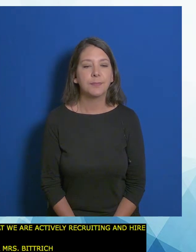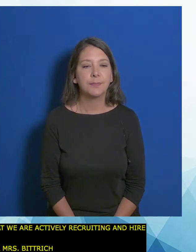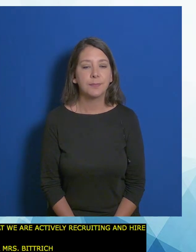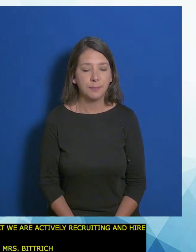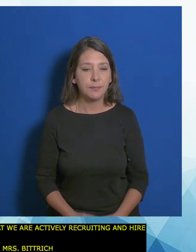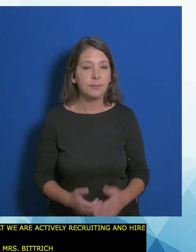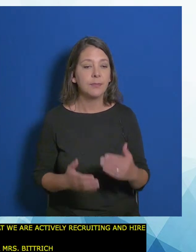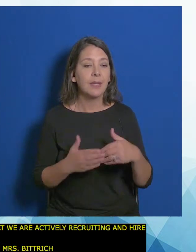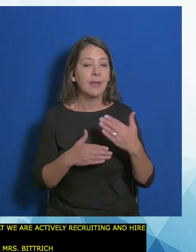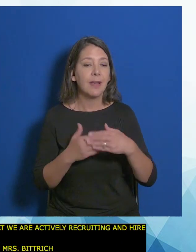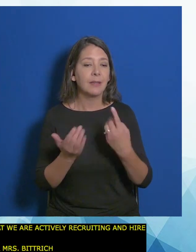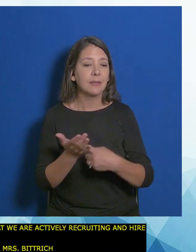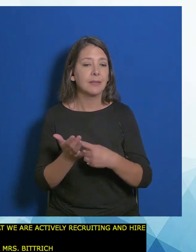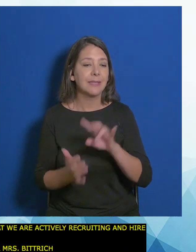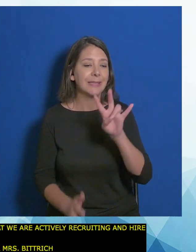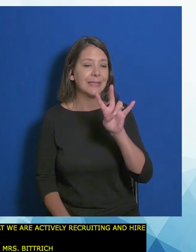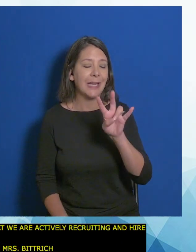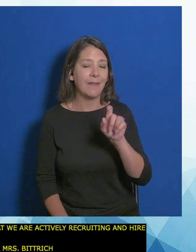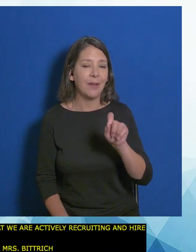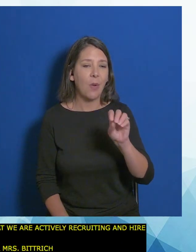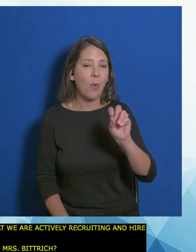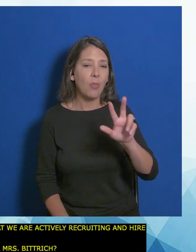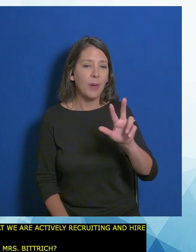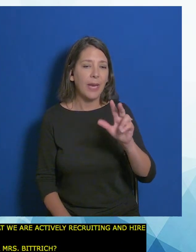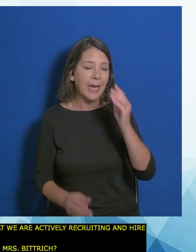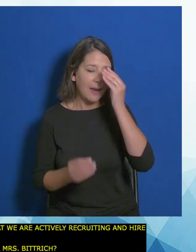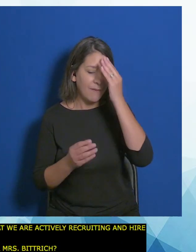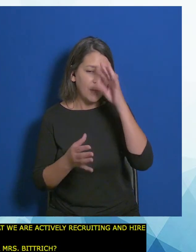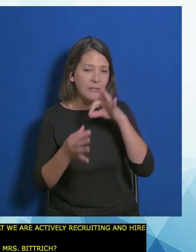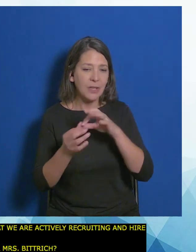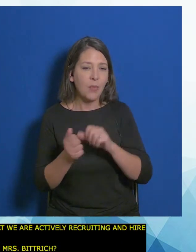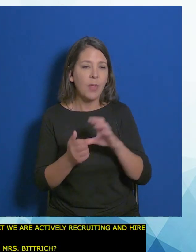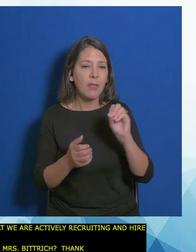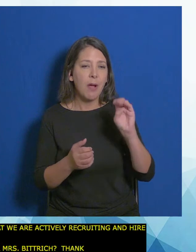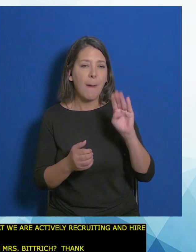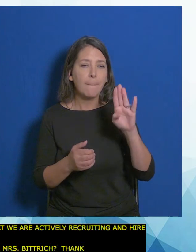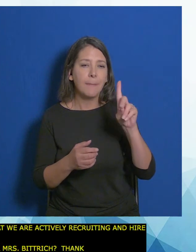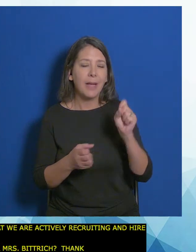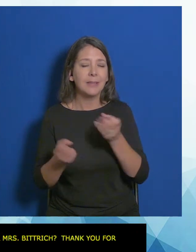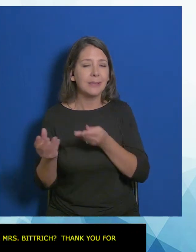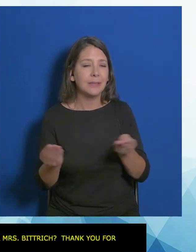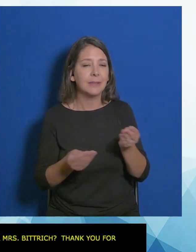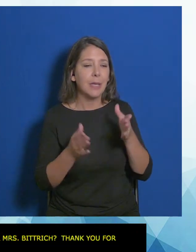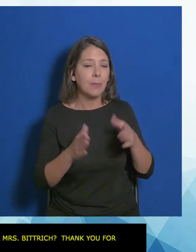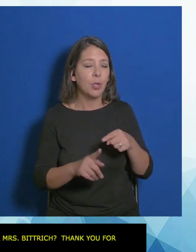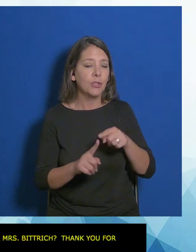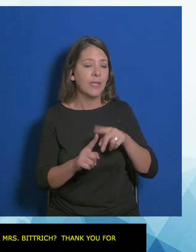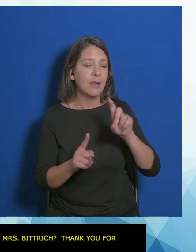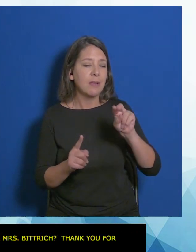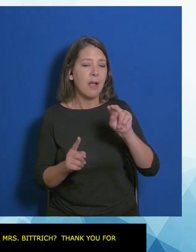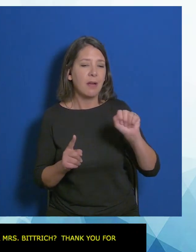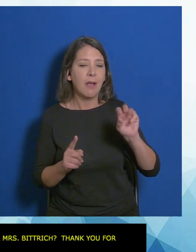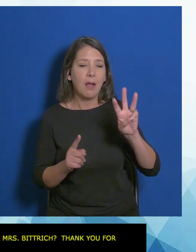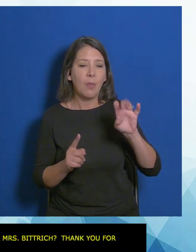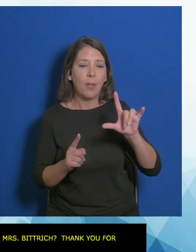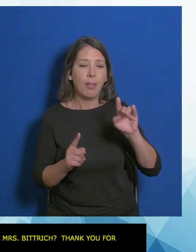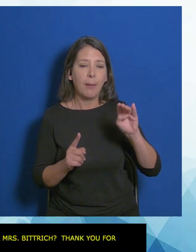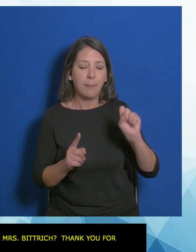Next up, 703, information item, Ombudsperson presentation, Donna Williams.